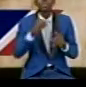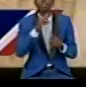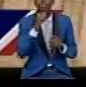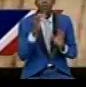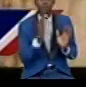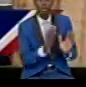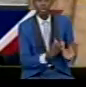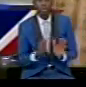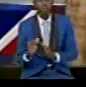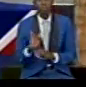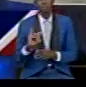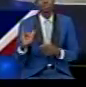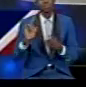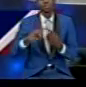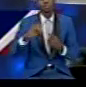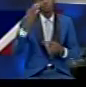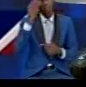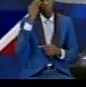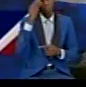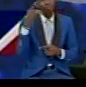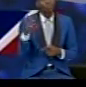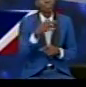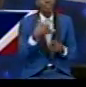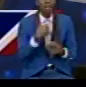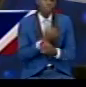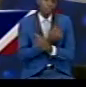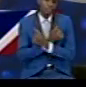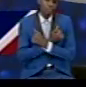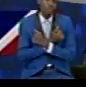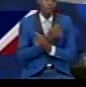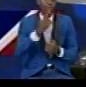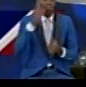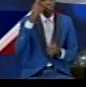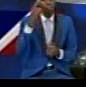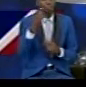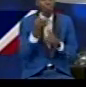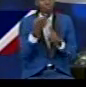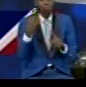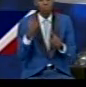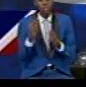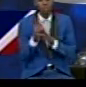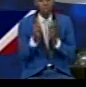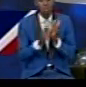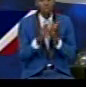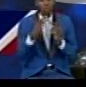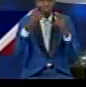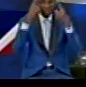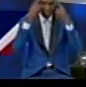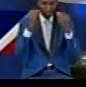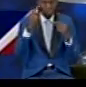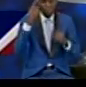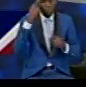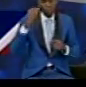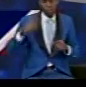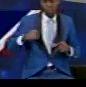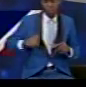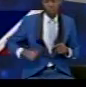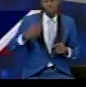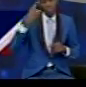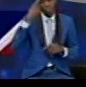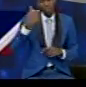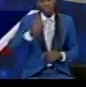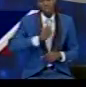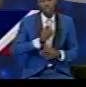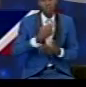of God for the law, for Moses, for circumcision, for self-righteousness, for